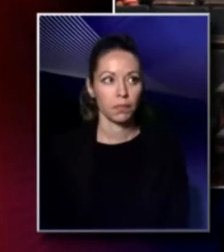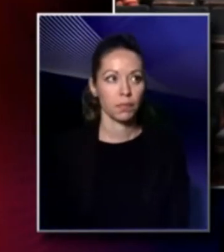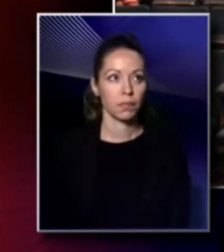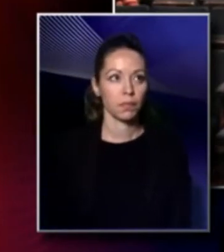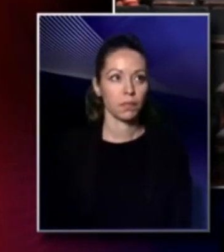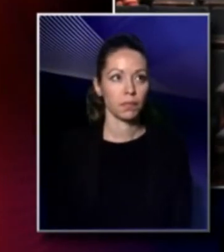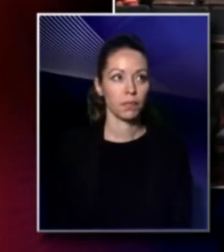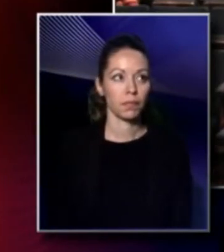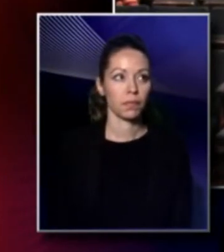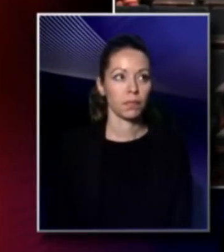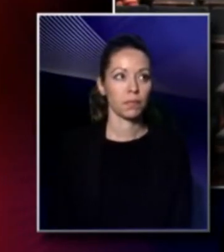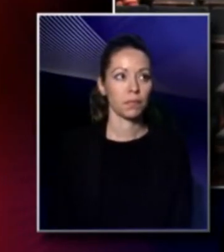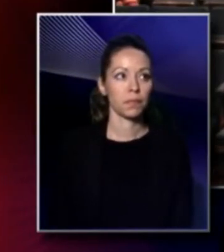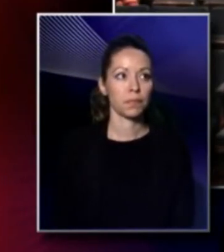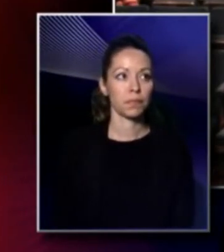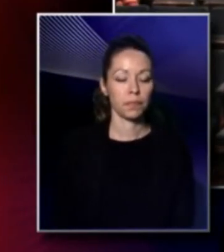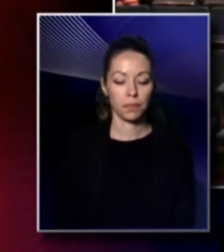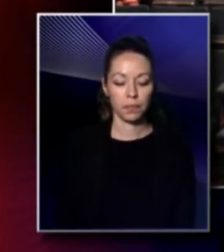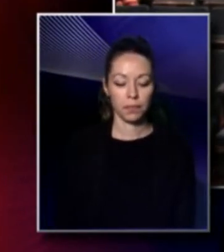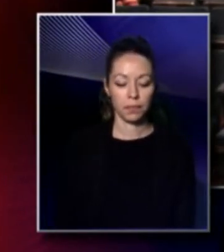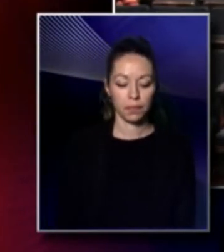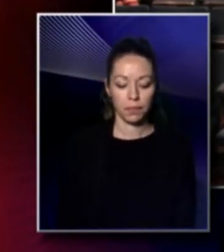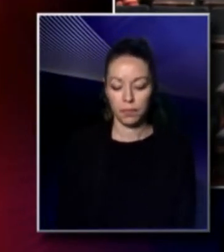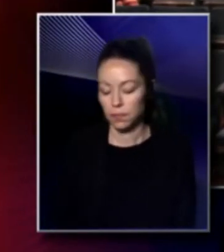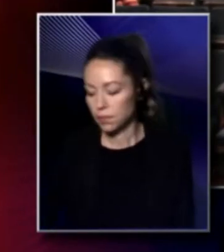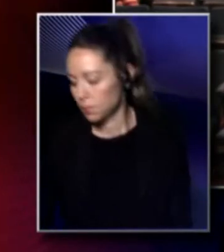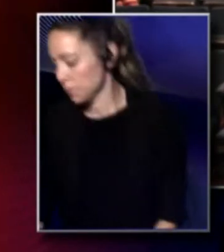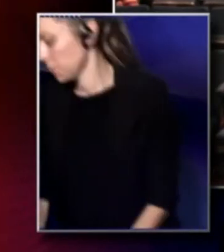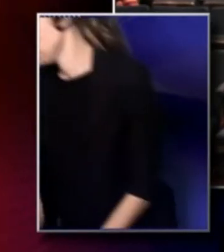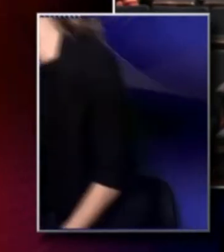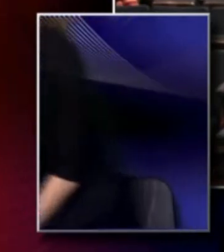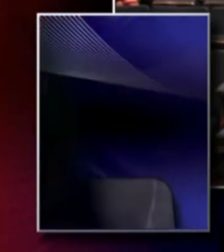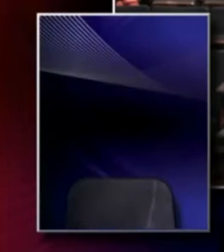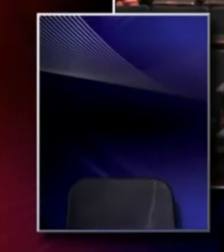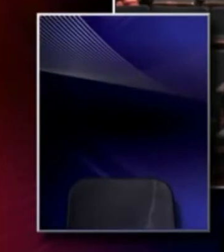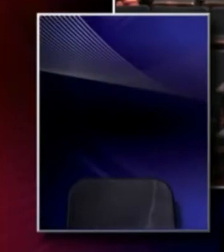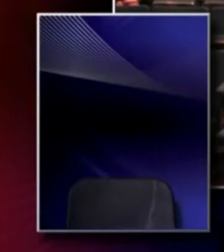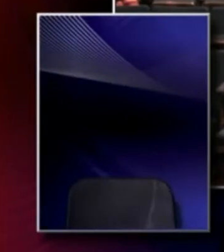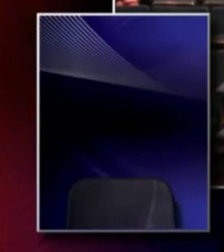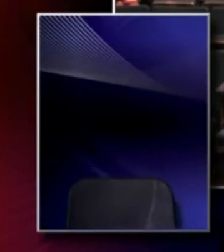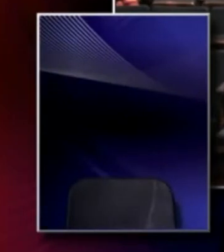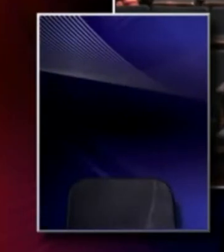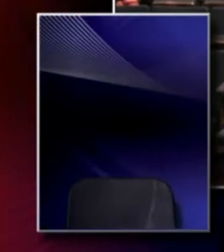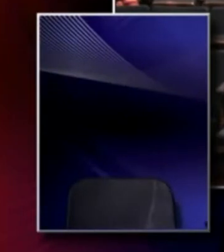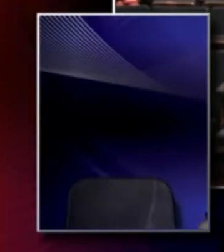the National Historical Trail of Arizona, that was in 1912.